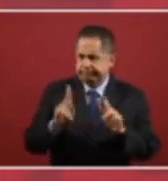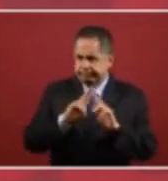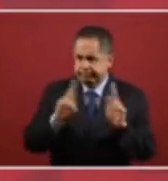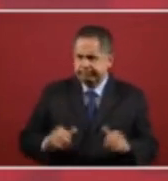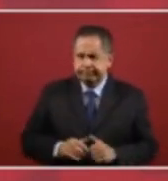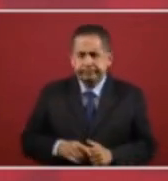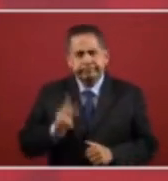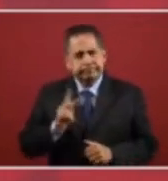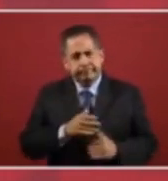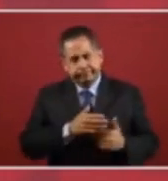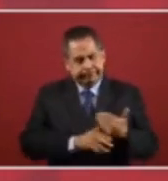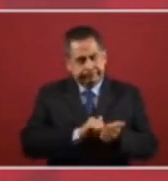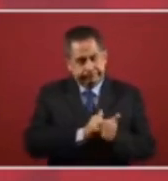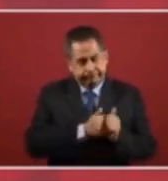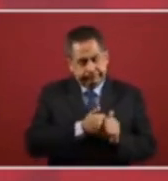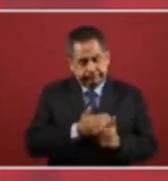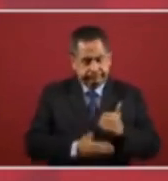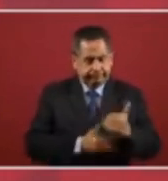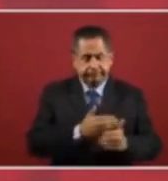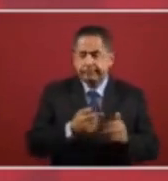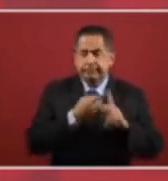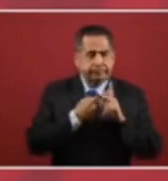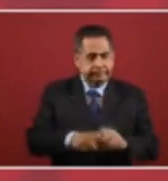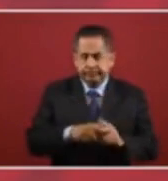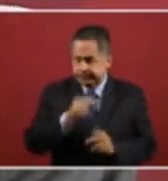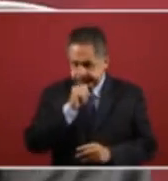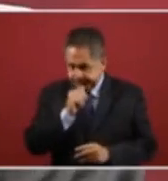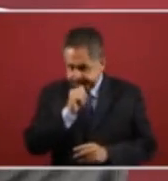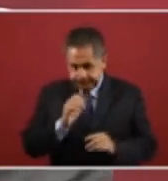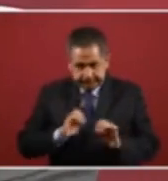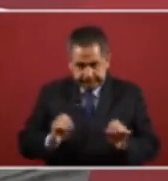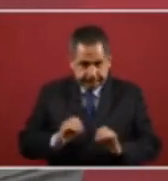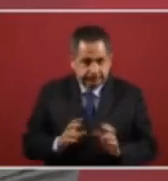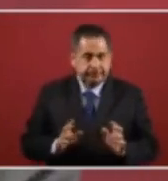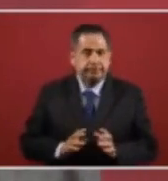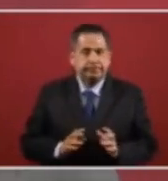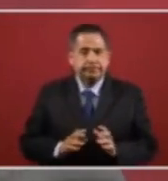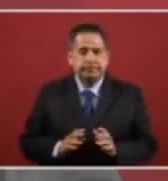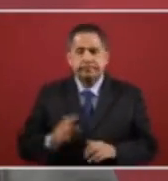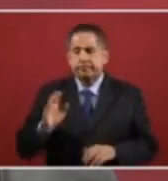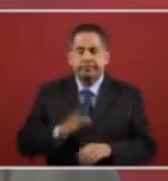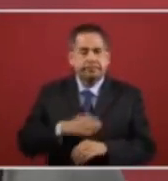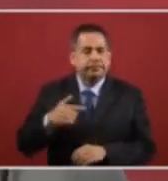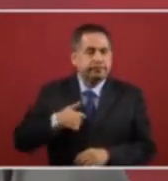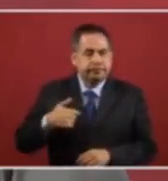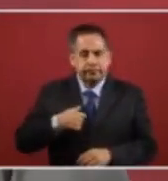peace in the country. But it's a process, and we haven't initiated it yet.